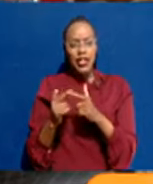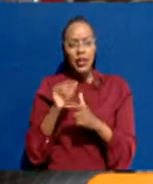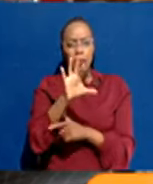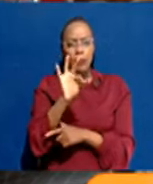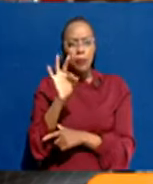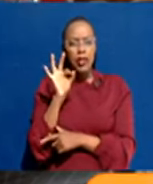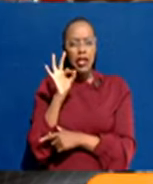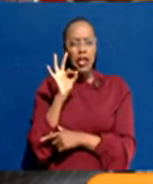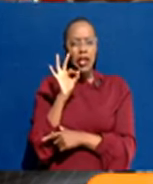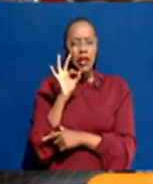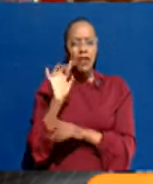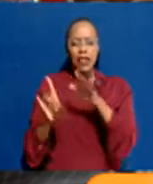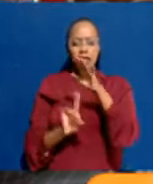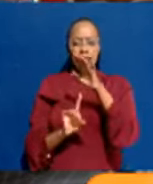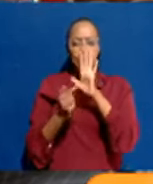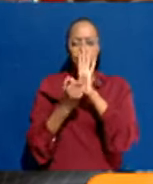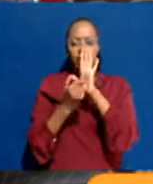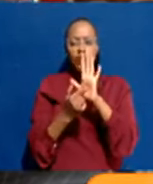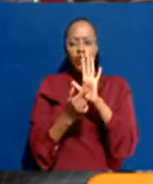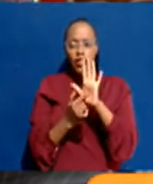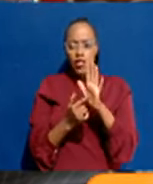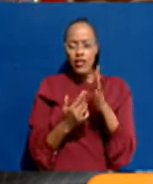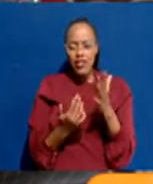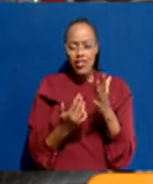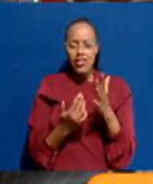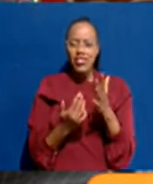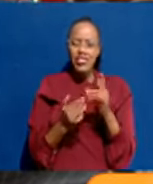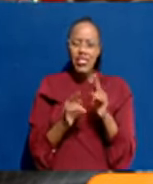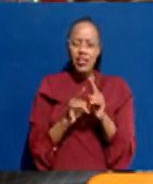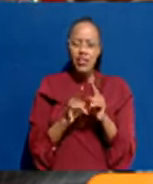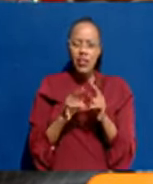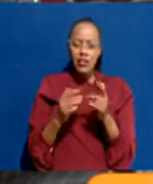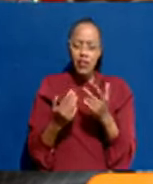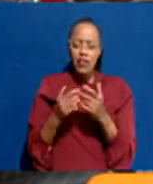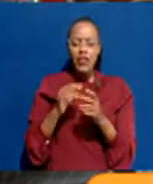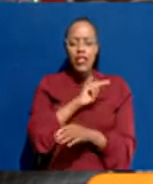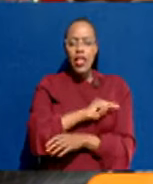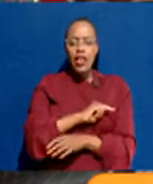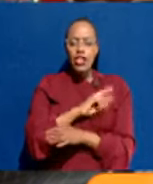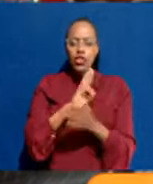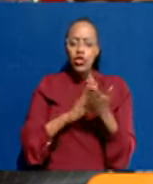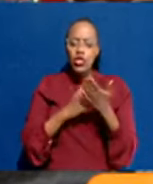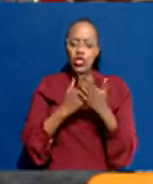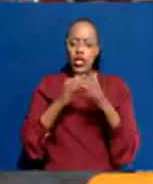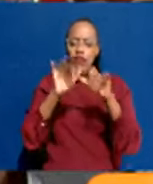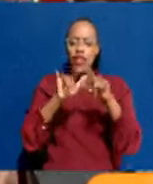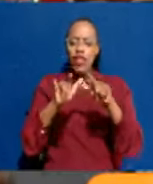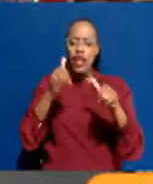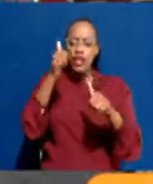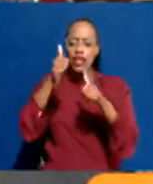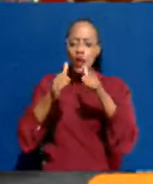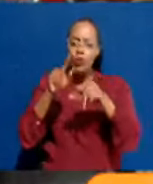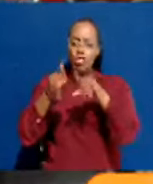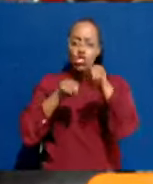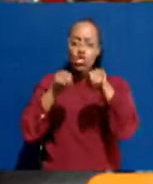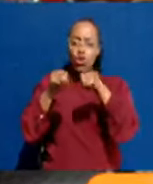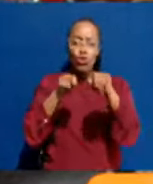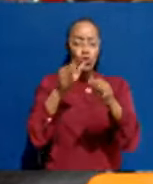and ministries like lands, which also with the lands and natural resources, which control a lot